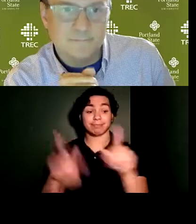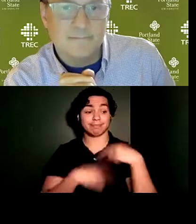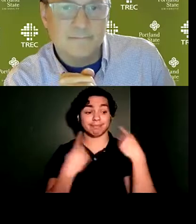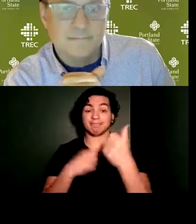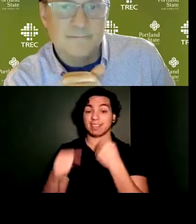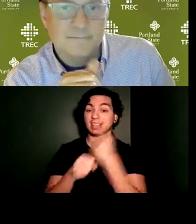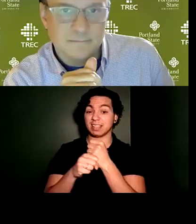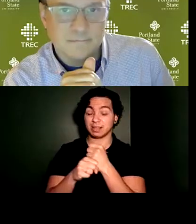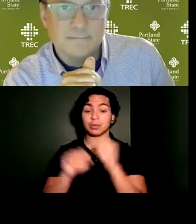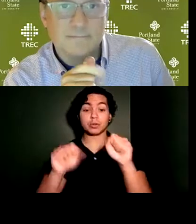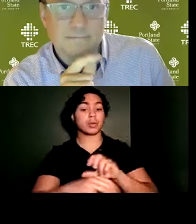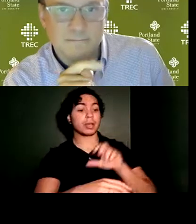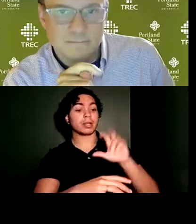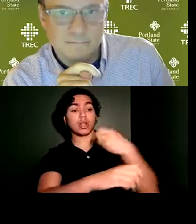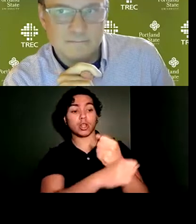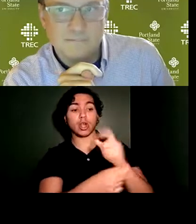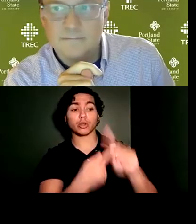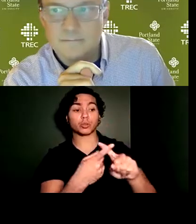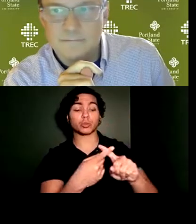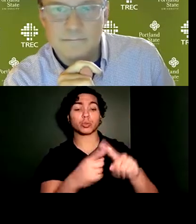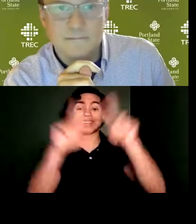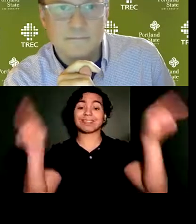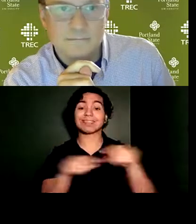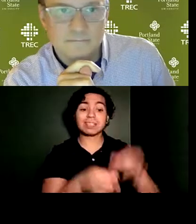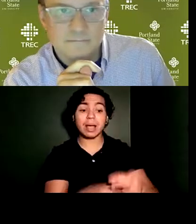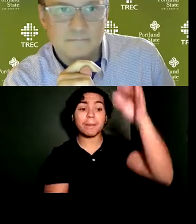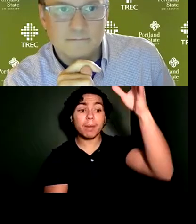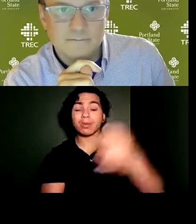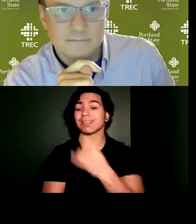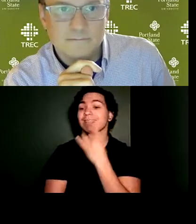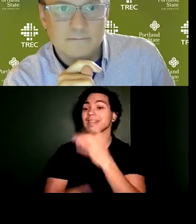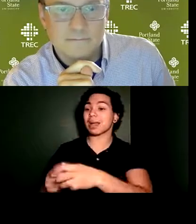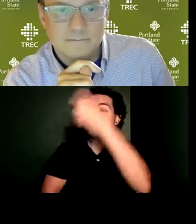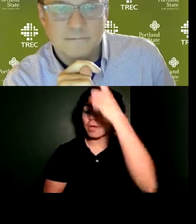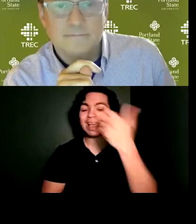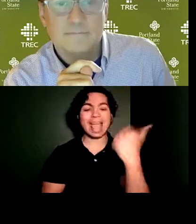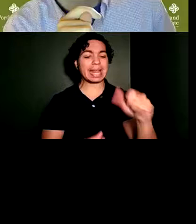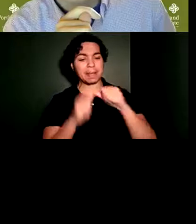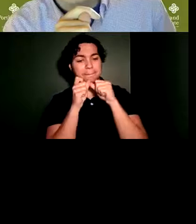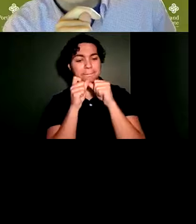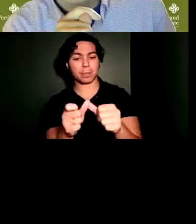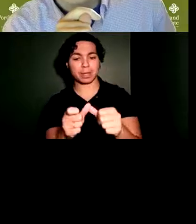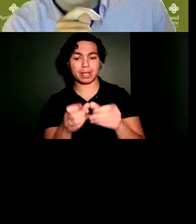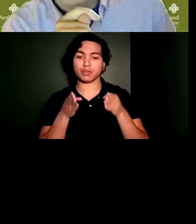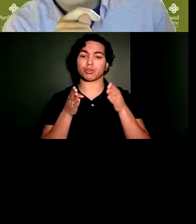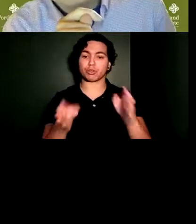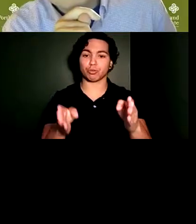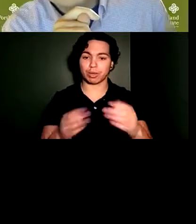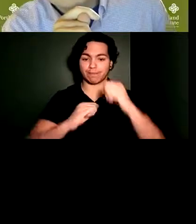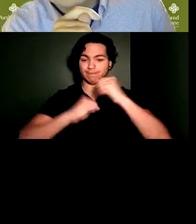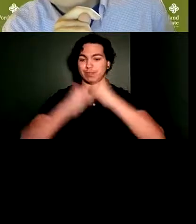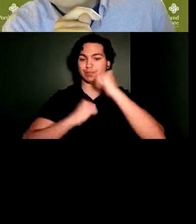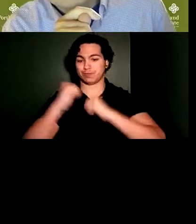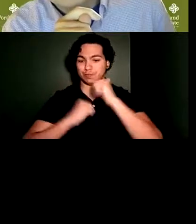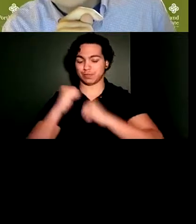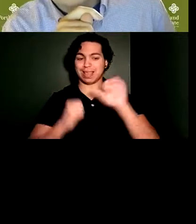to signposts, you can lock to light posts, you can lock to permanent street furnishings. And so these were things that enabled